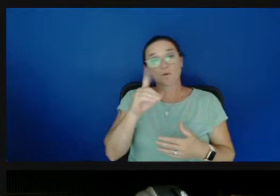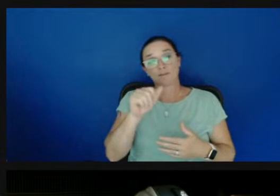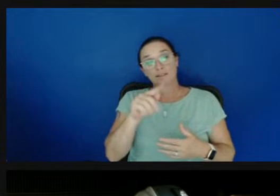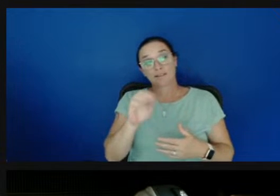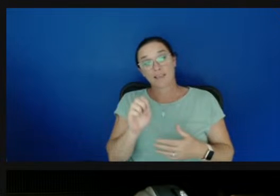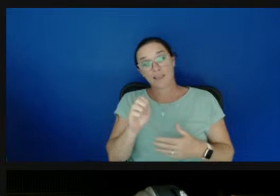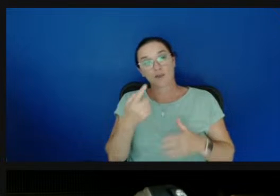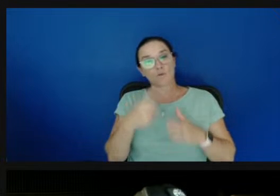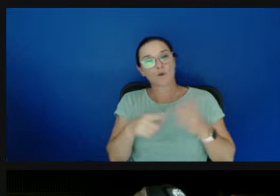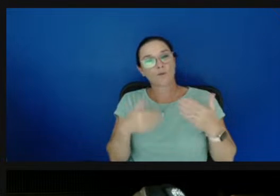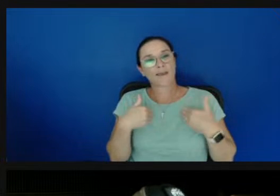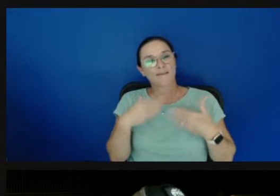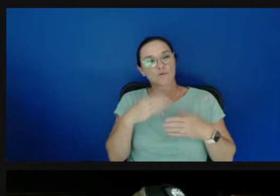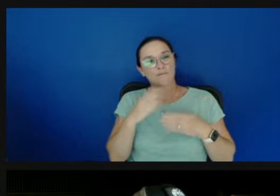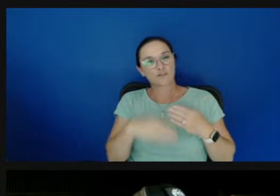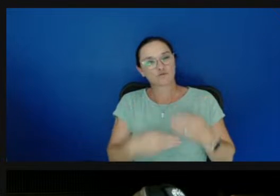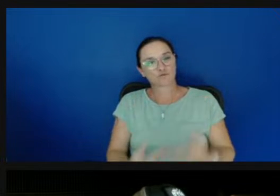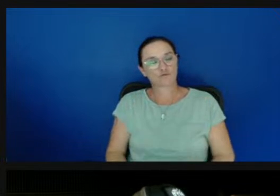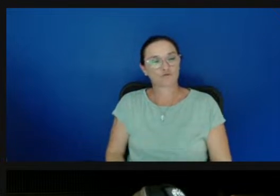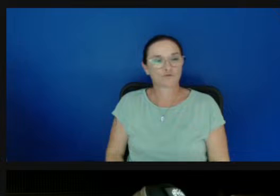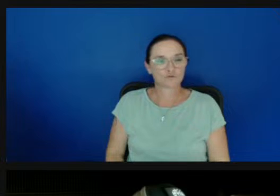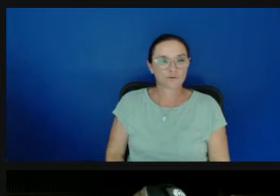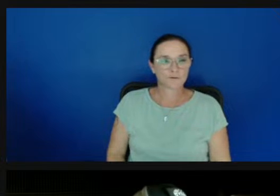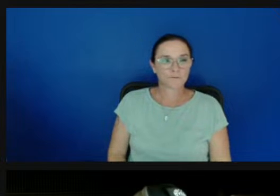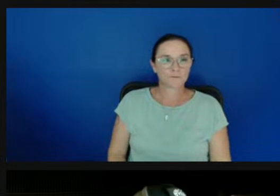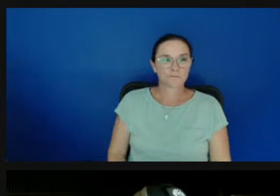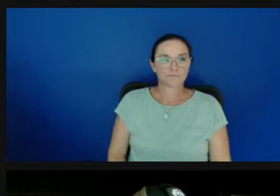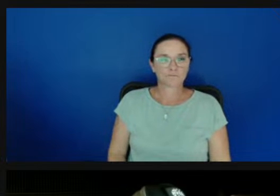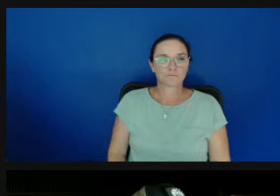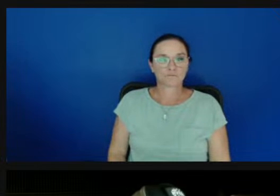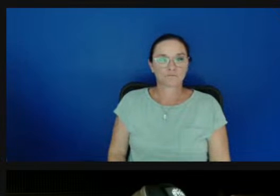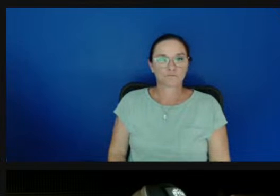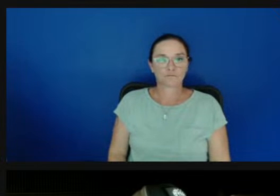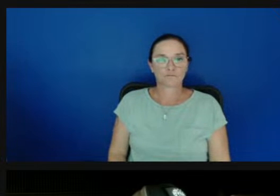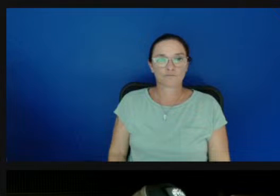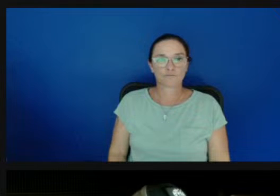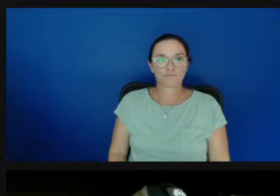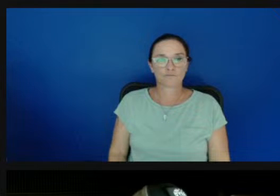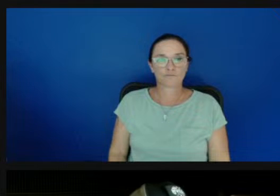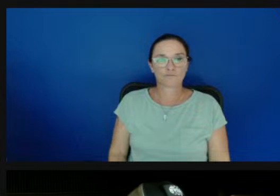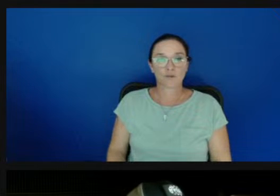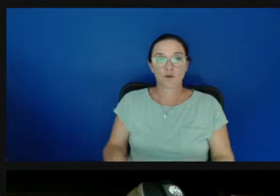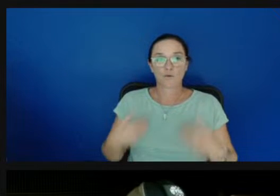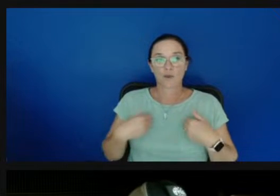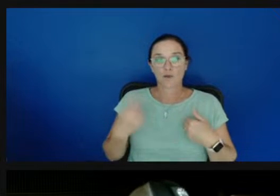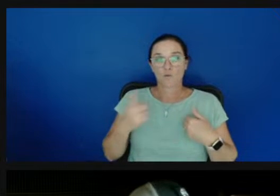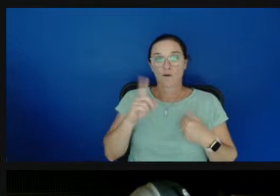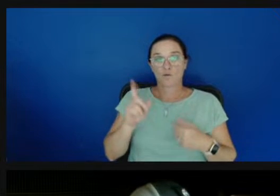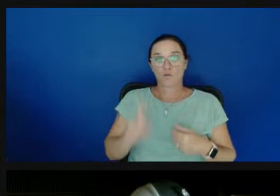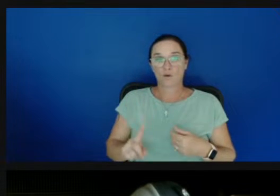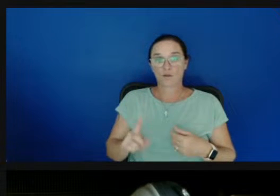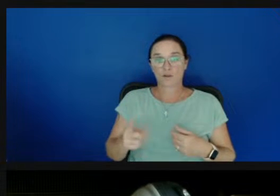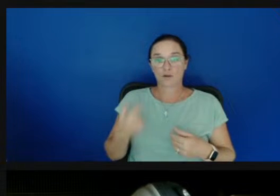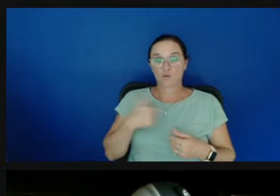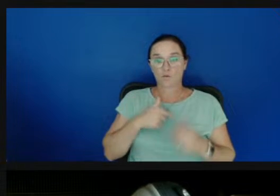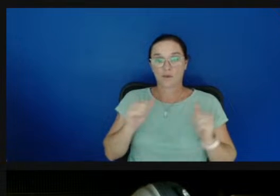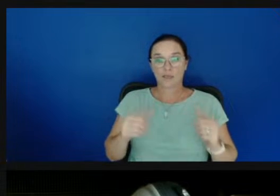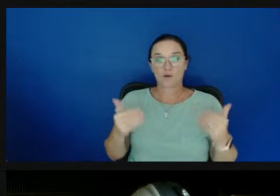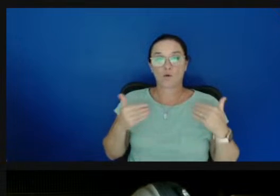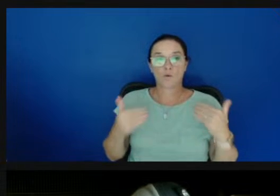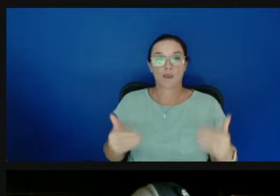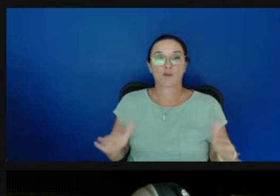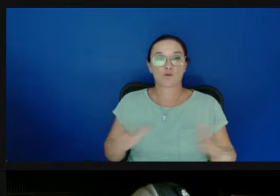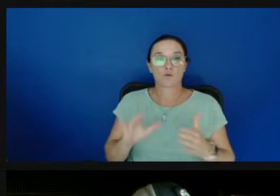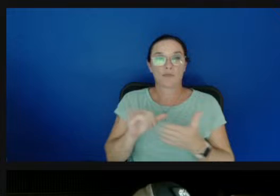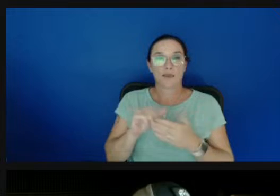got? Wrap us up here. Yeah, we did have one question. We can go ahead and do that. But